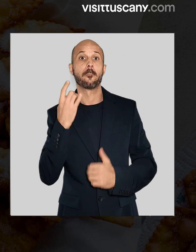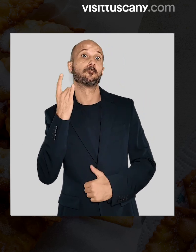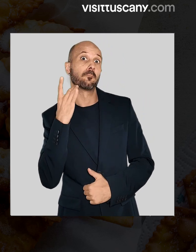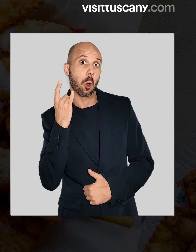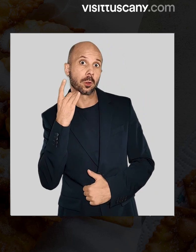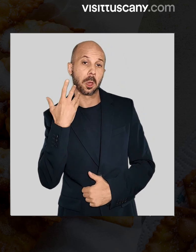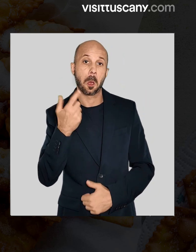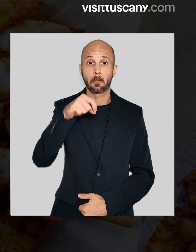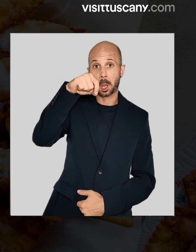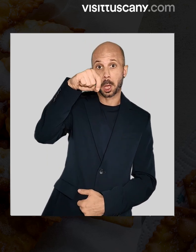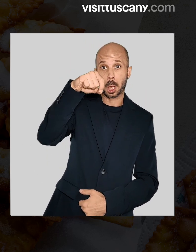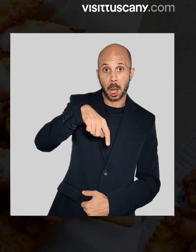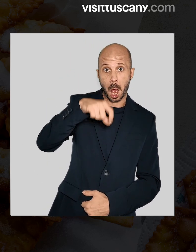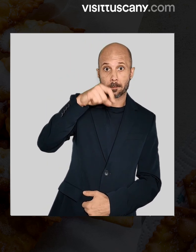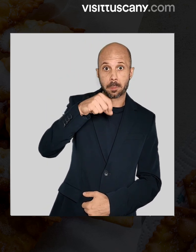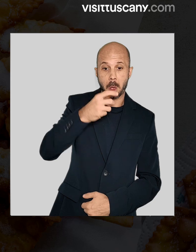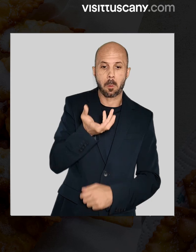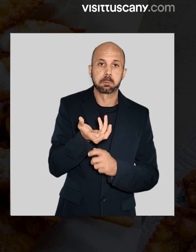1 pinch of salt,